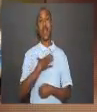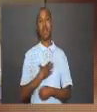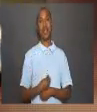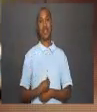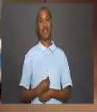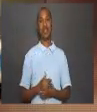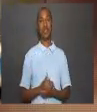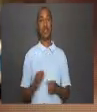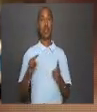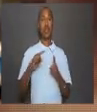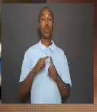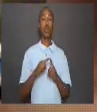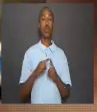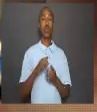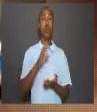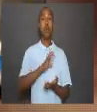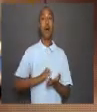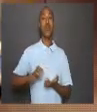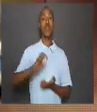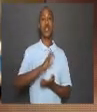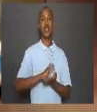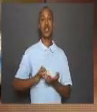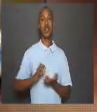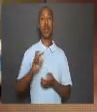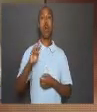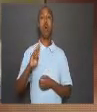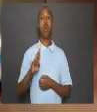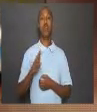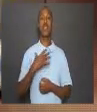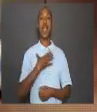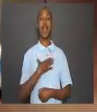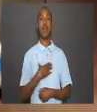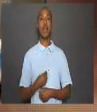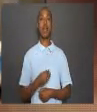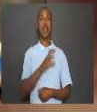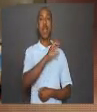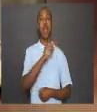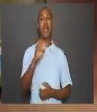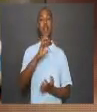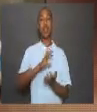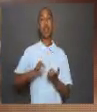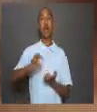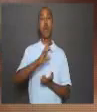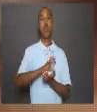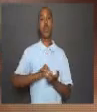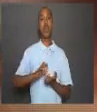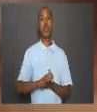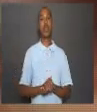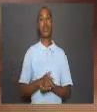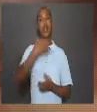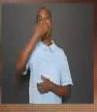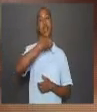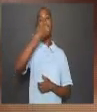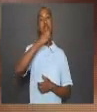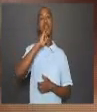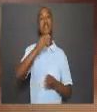elements, two compounds, or the element and the compound,